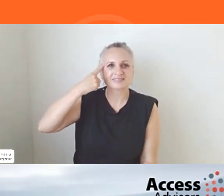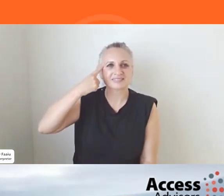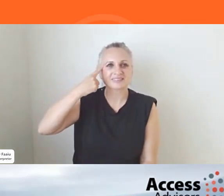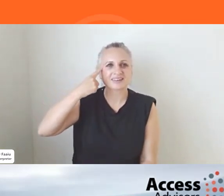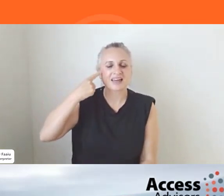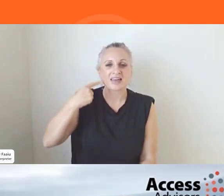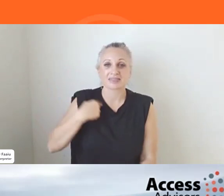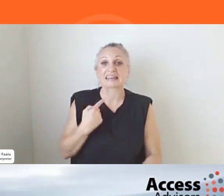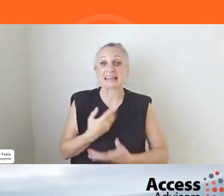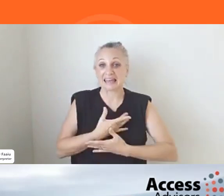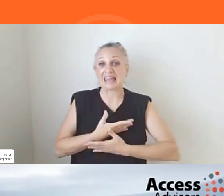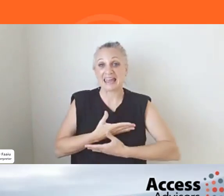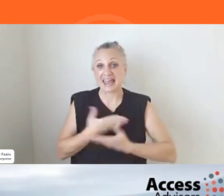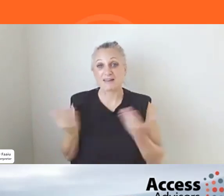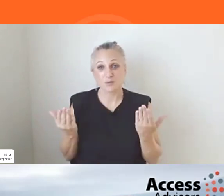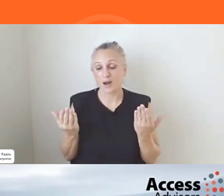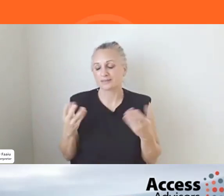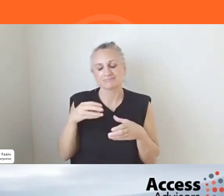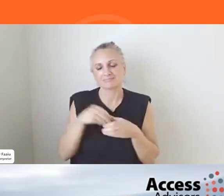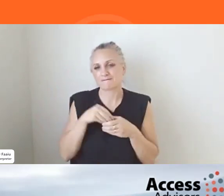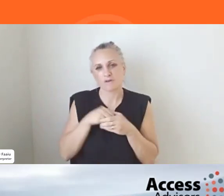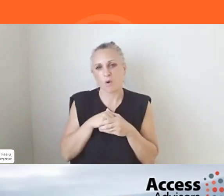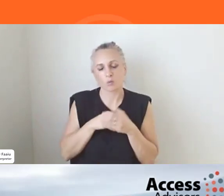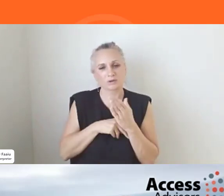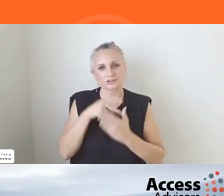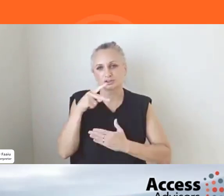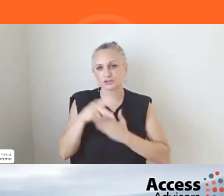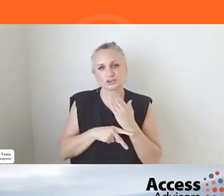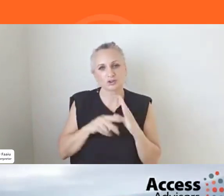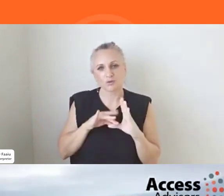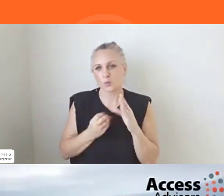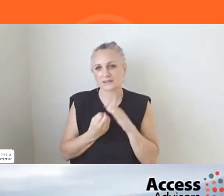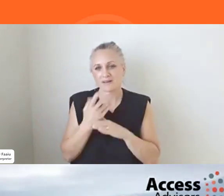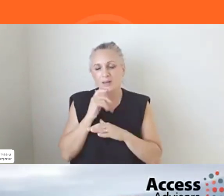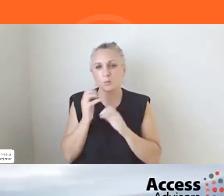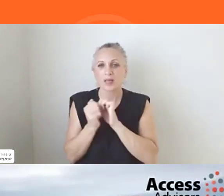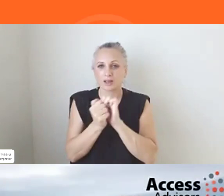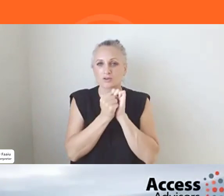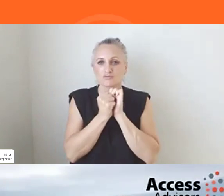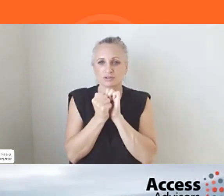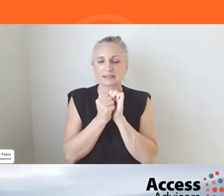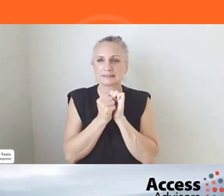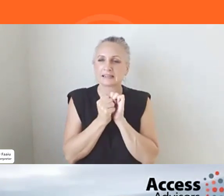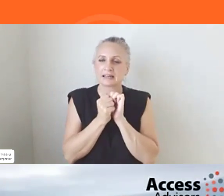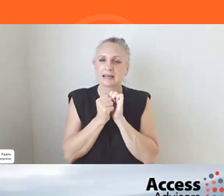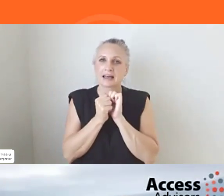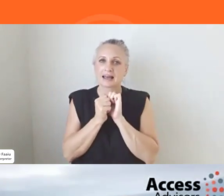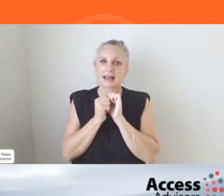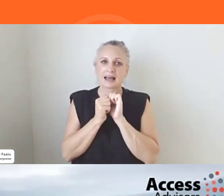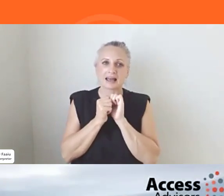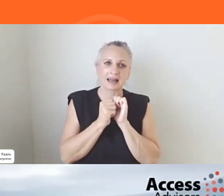It's been a lot easier working within an agile workflow